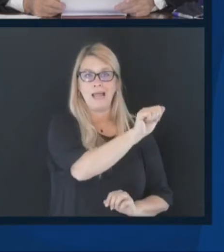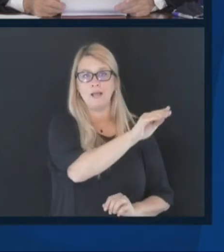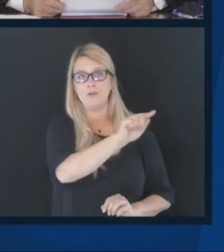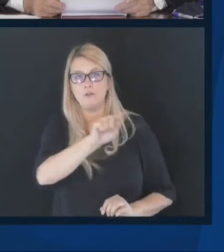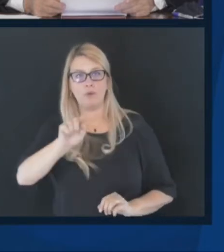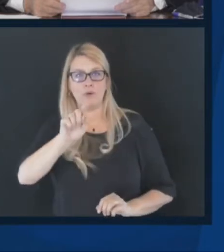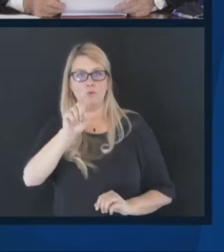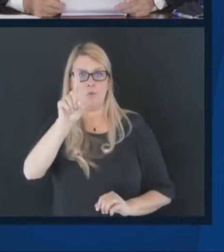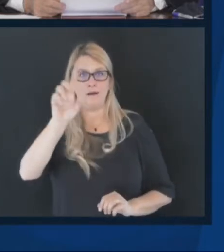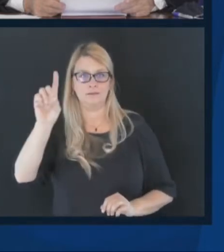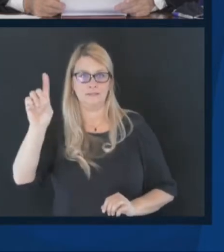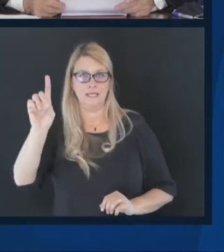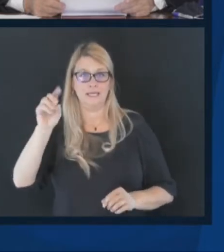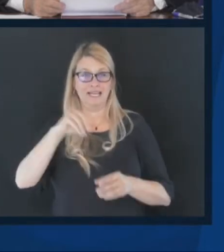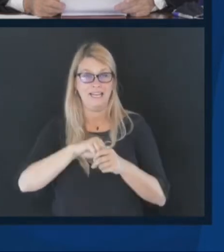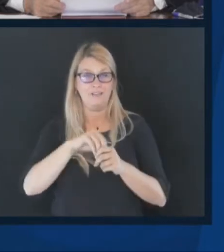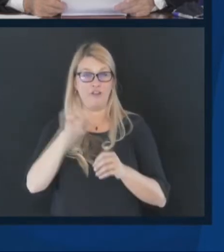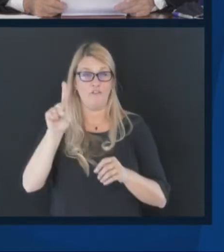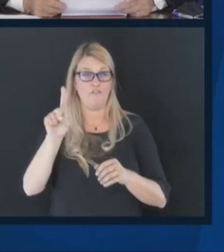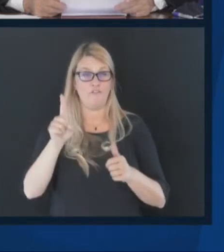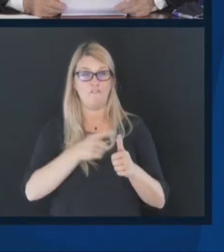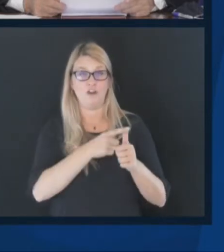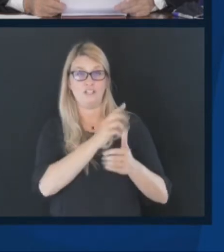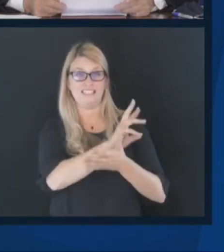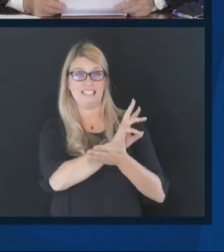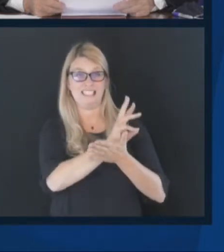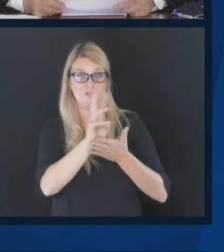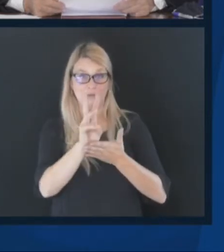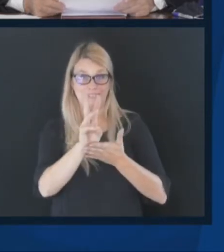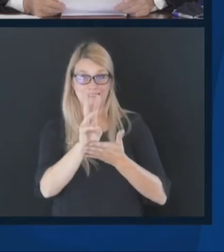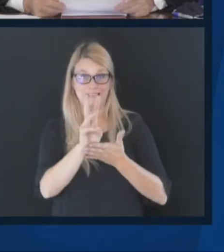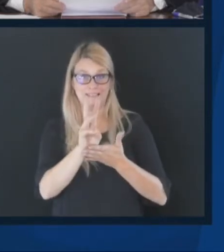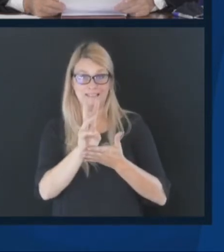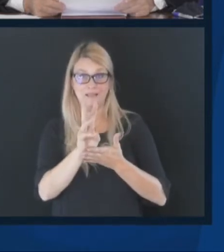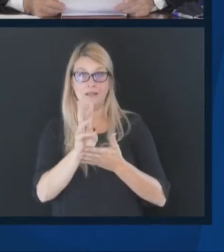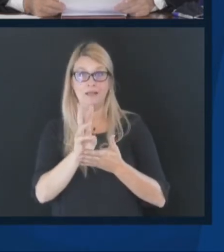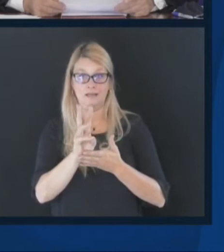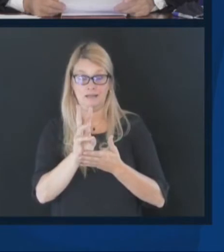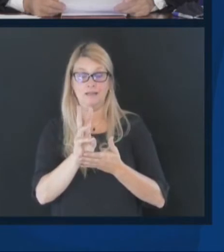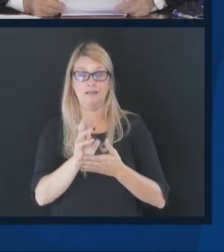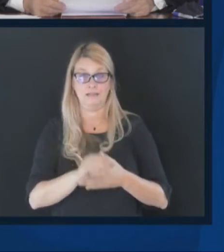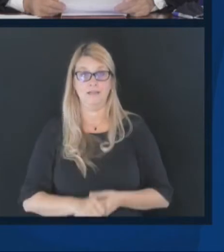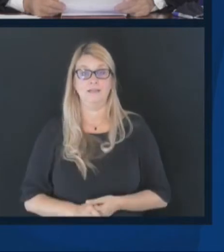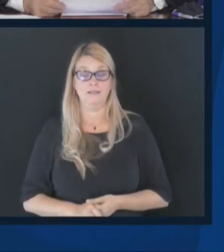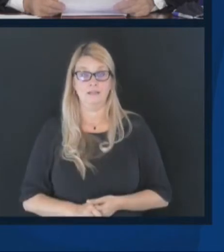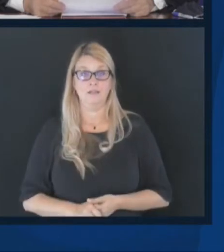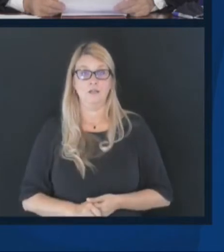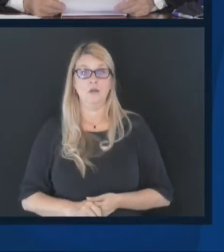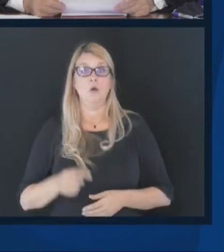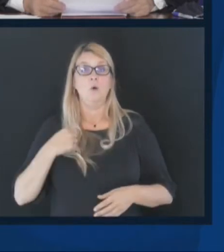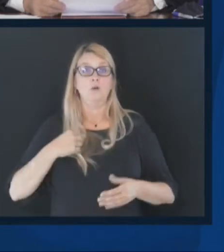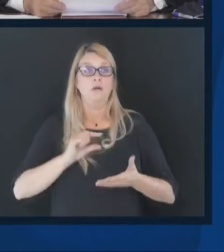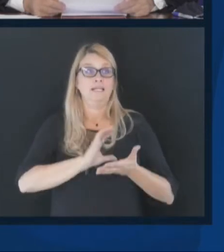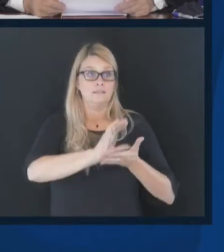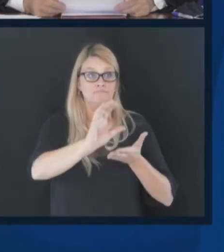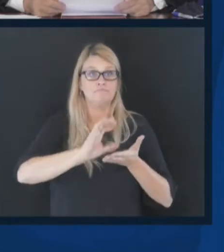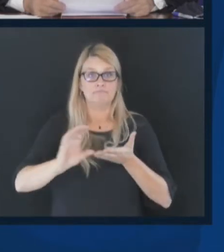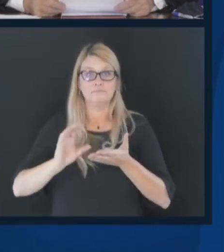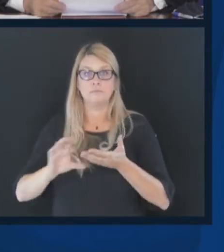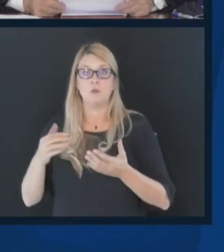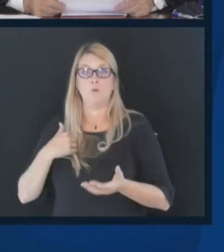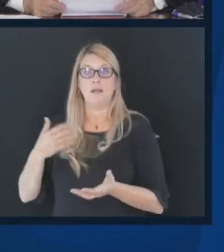6 weeks based on the allocation of vaccines. As our allocation increases